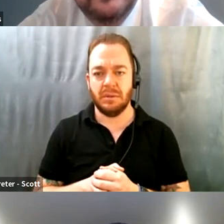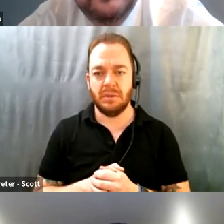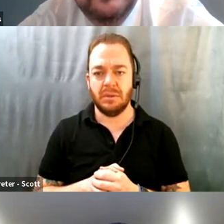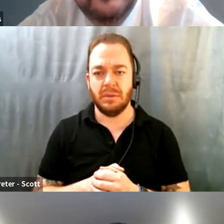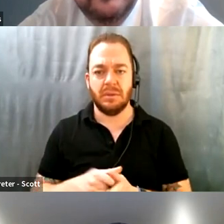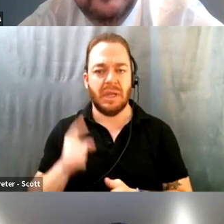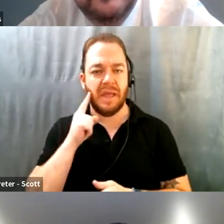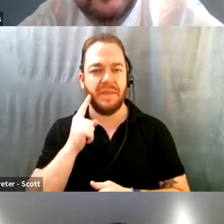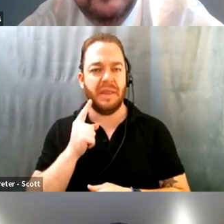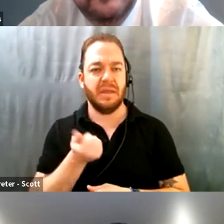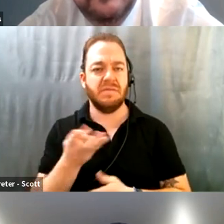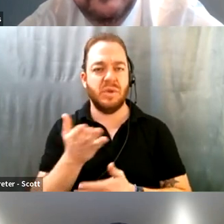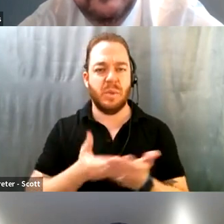parts of that where